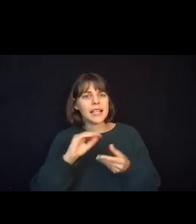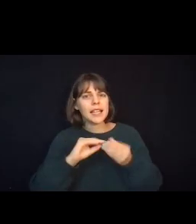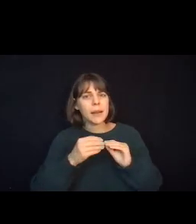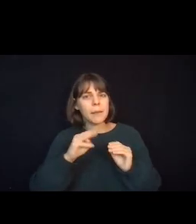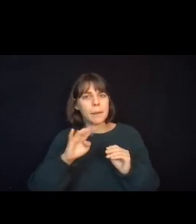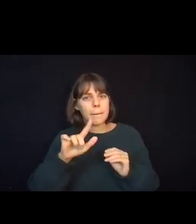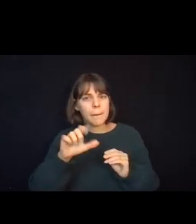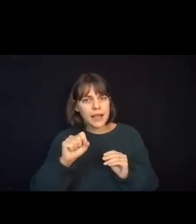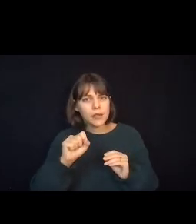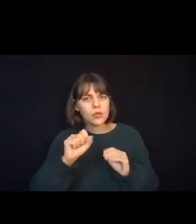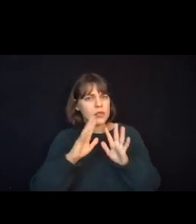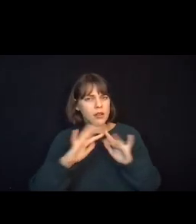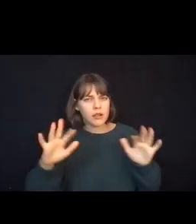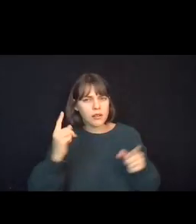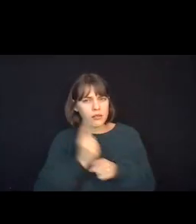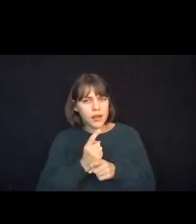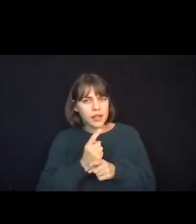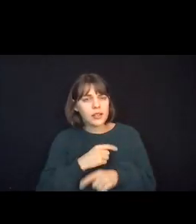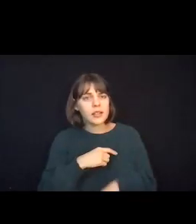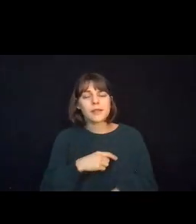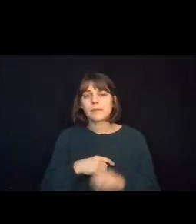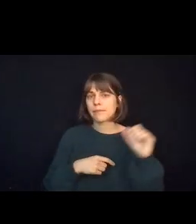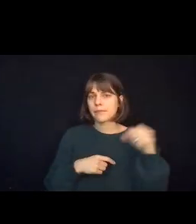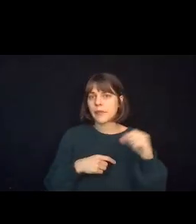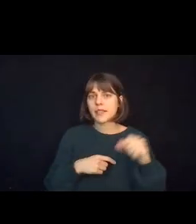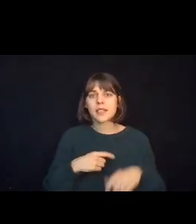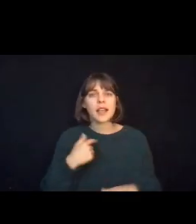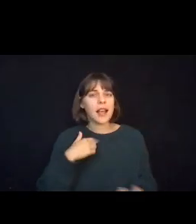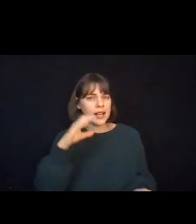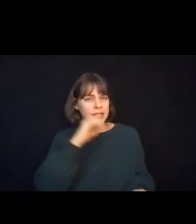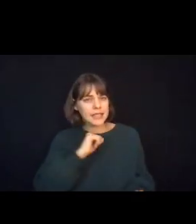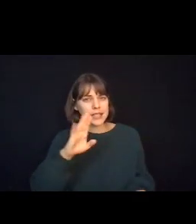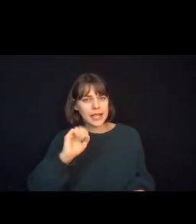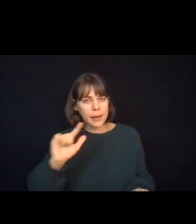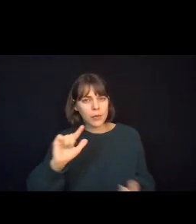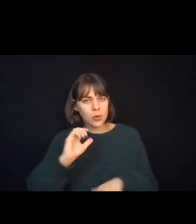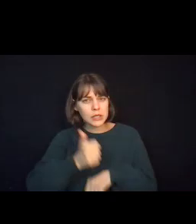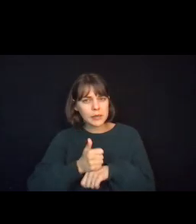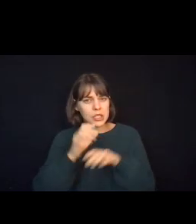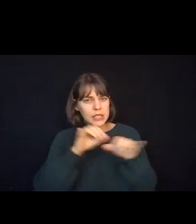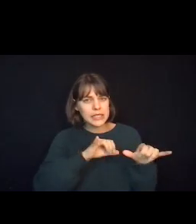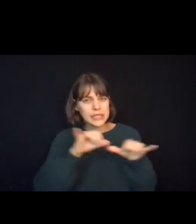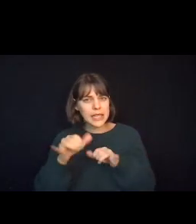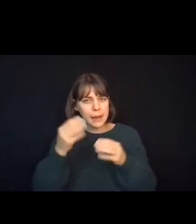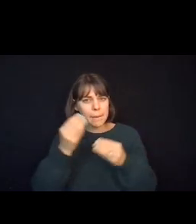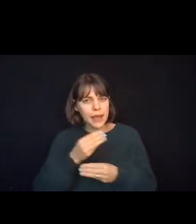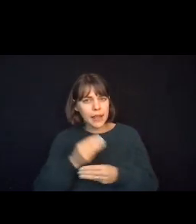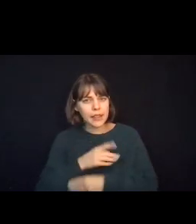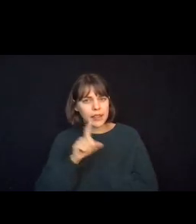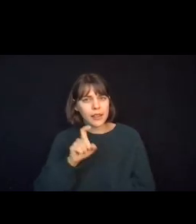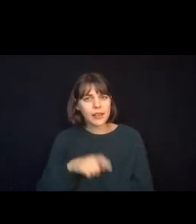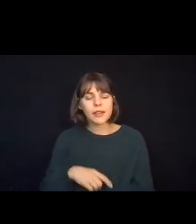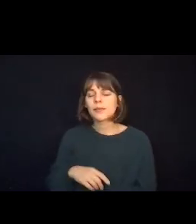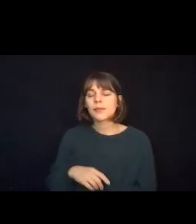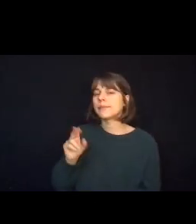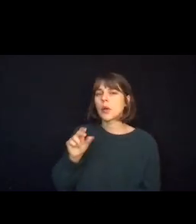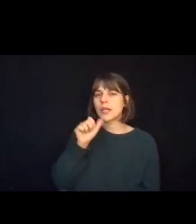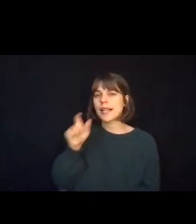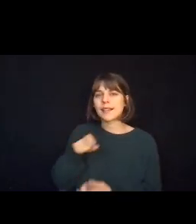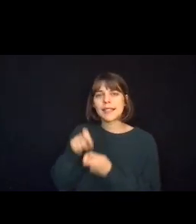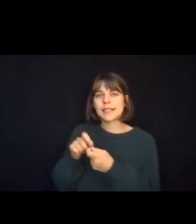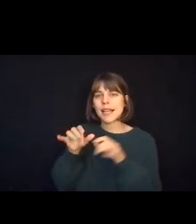miles we run and so on and so forth, right? Yes. And I guess capital is based on the same formula? It's not the exact